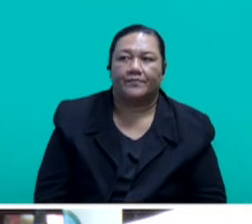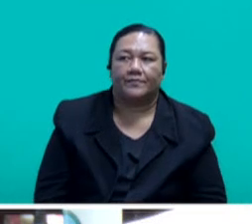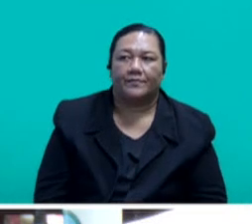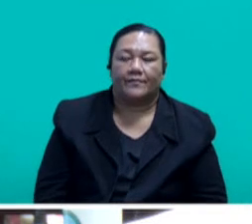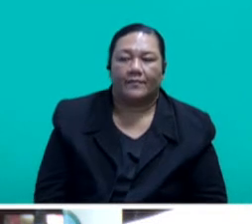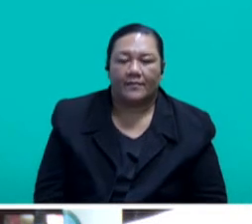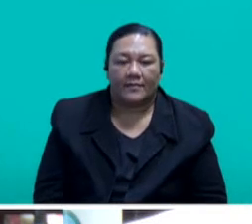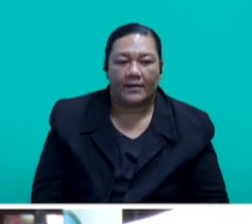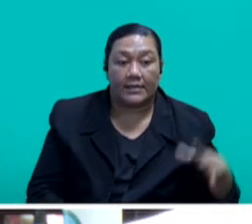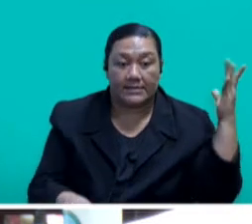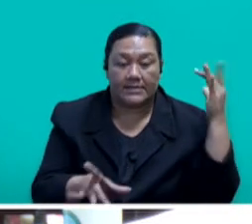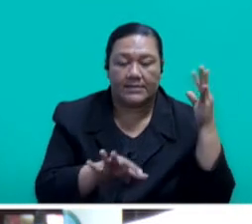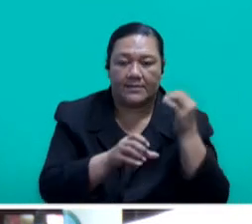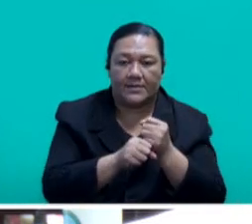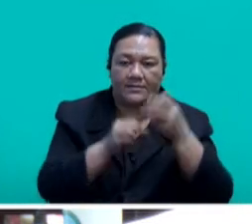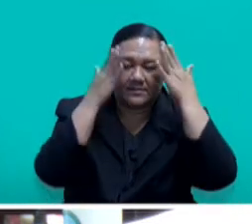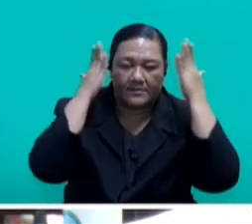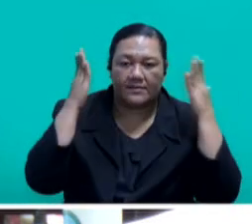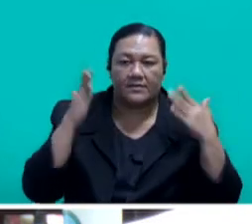In summary, Mr. Speaker,